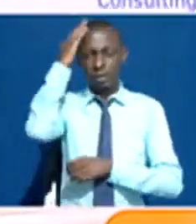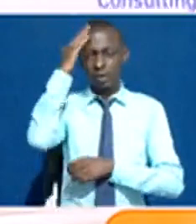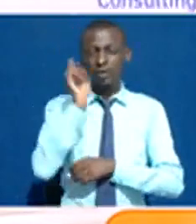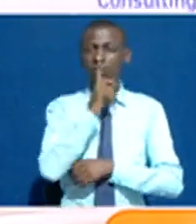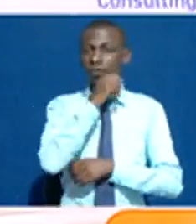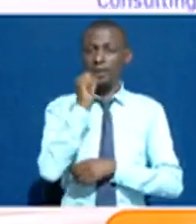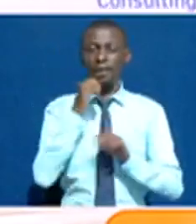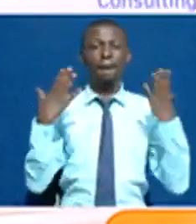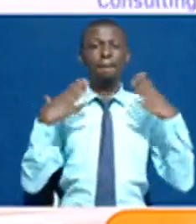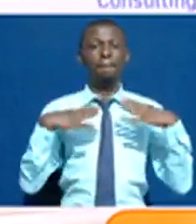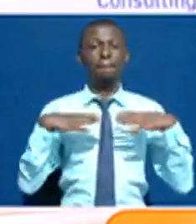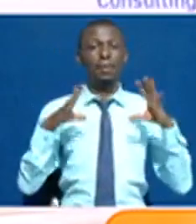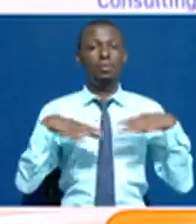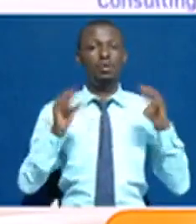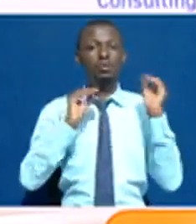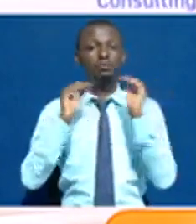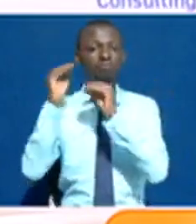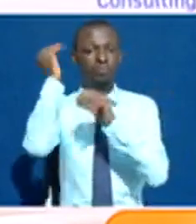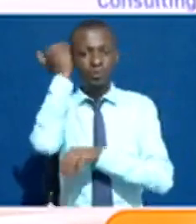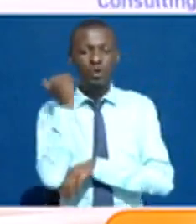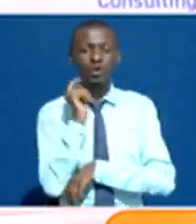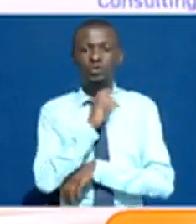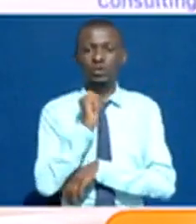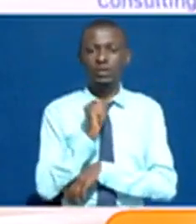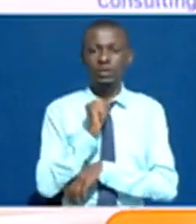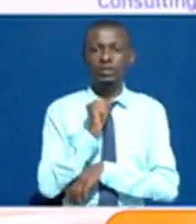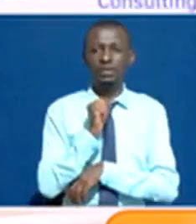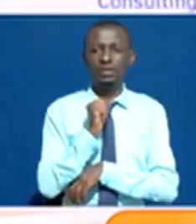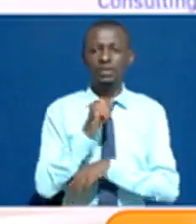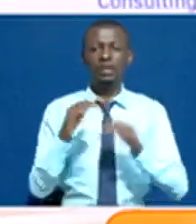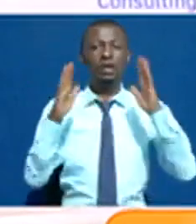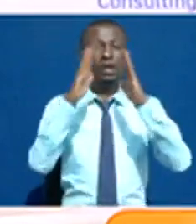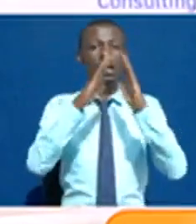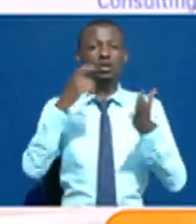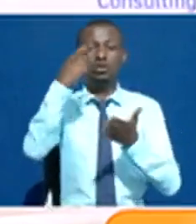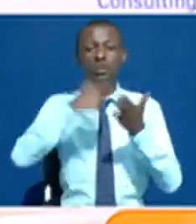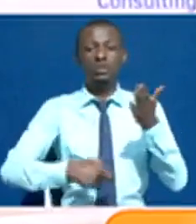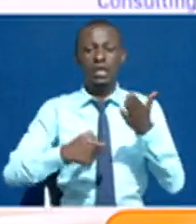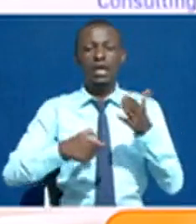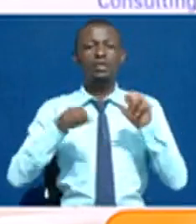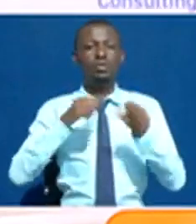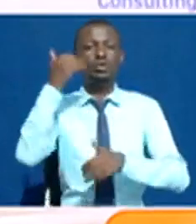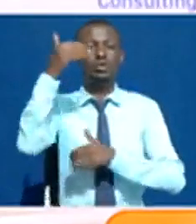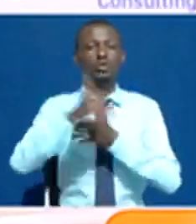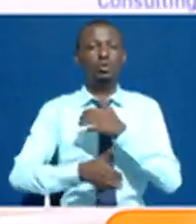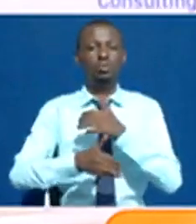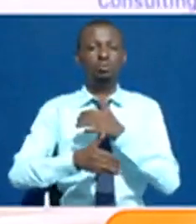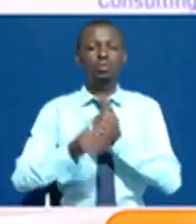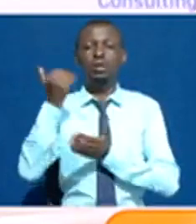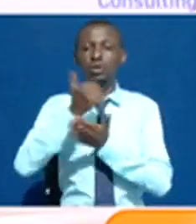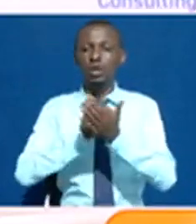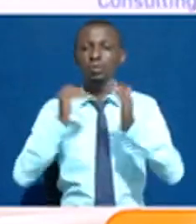have gone to court to try to suspend the housing levy and to sabotage the housing program.